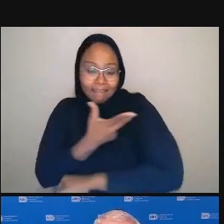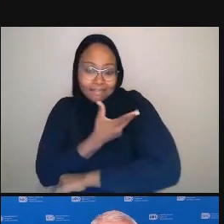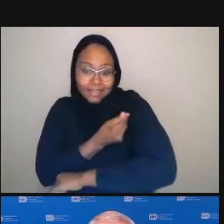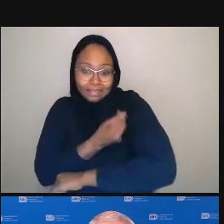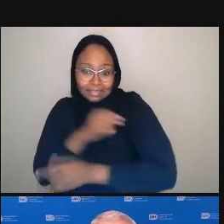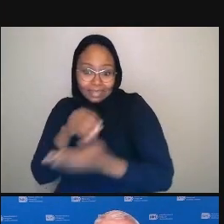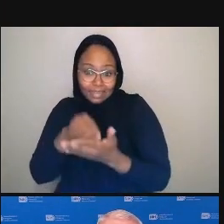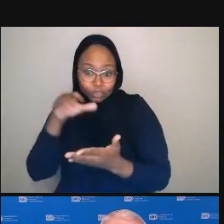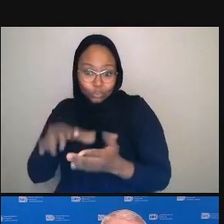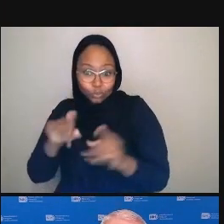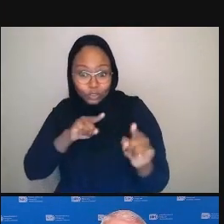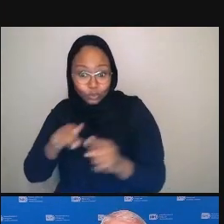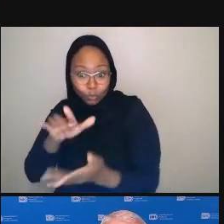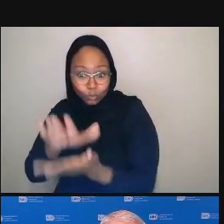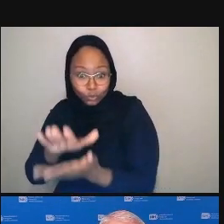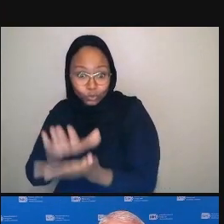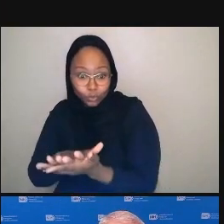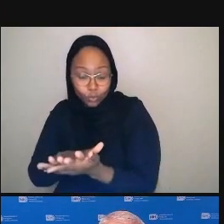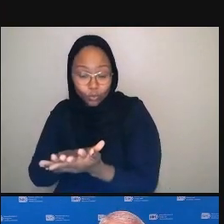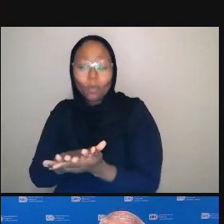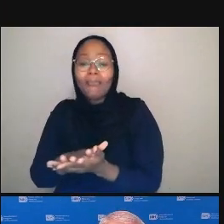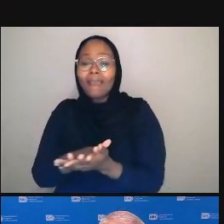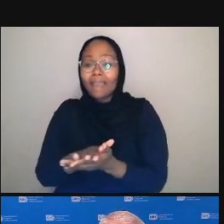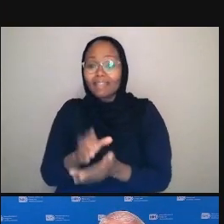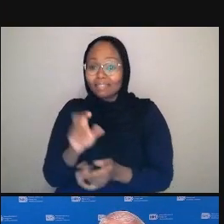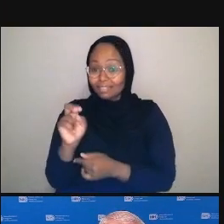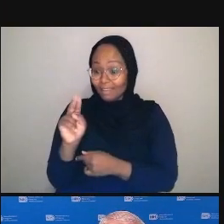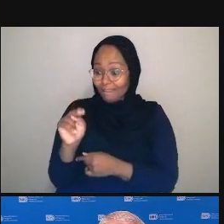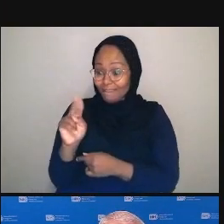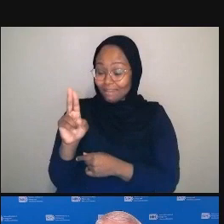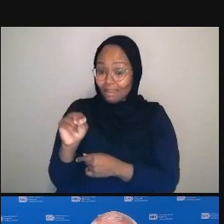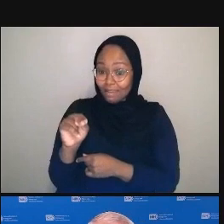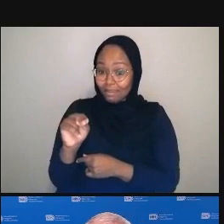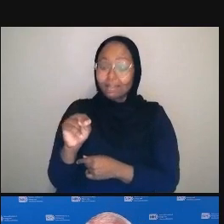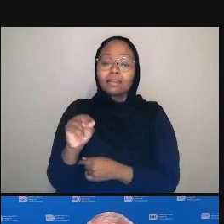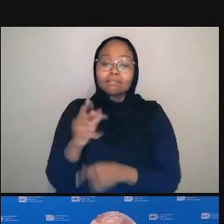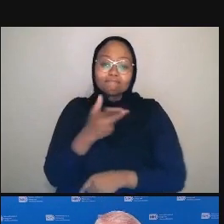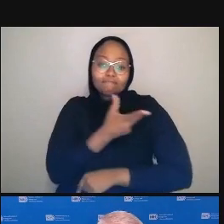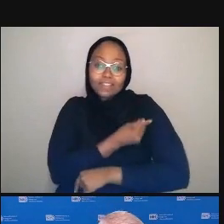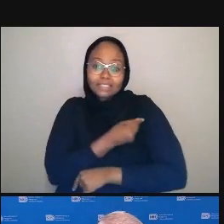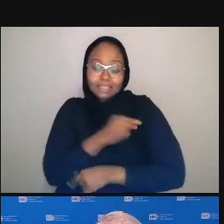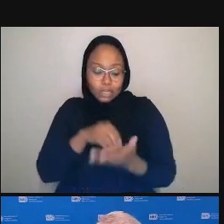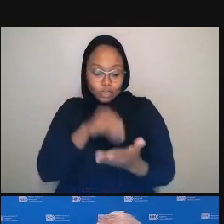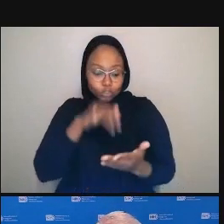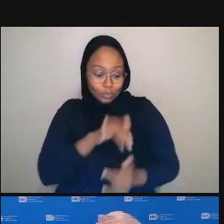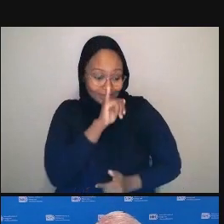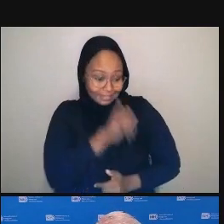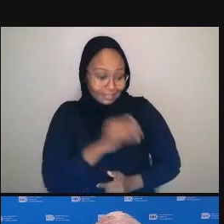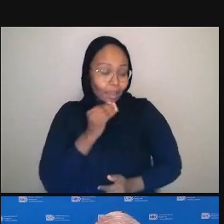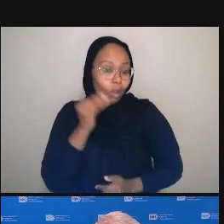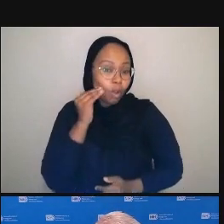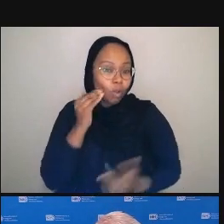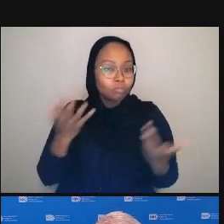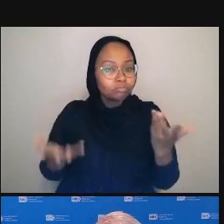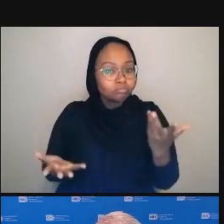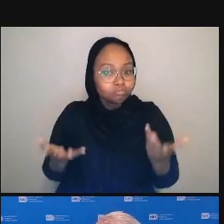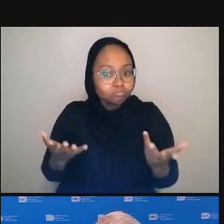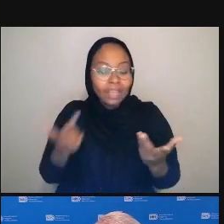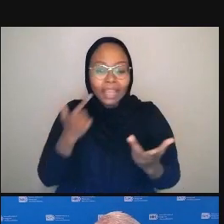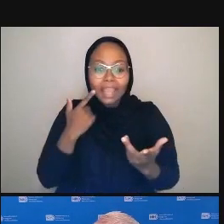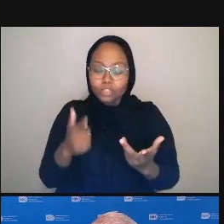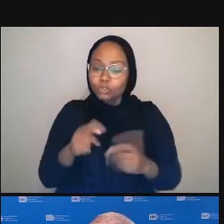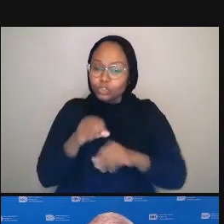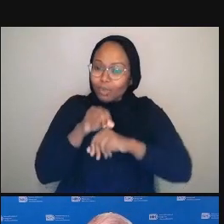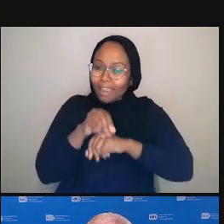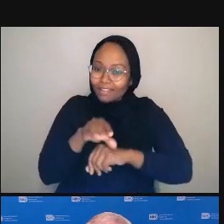home? And at what level of cases and transmission in a school would it become inadvisable for the students attending in